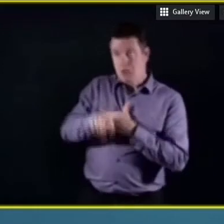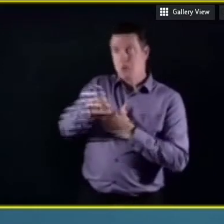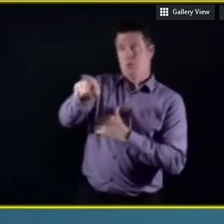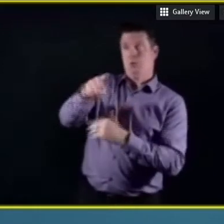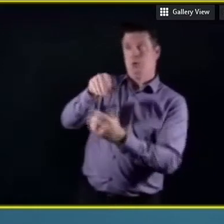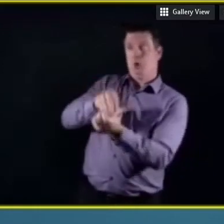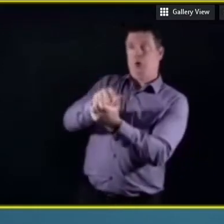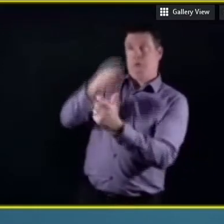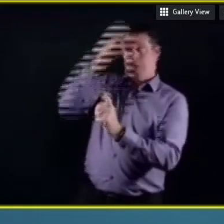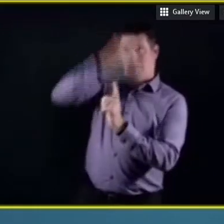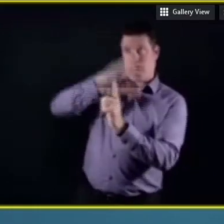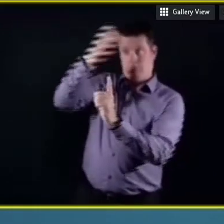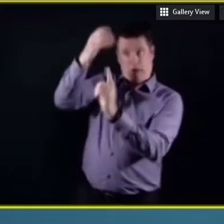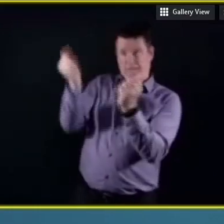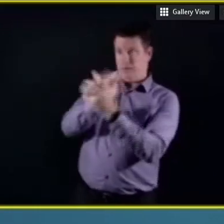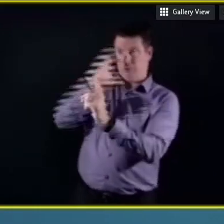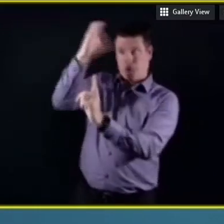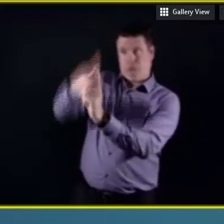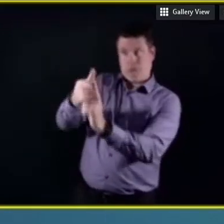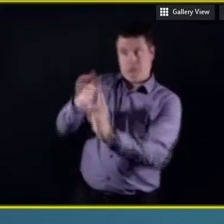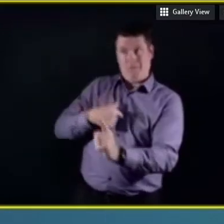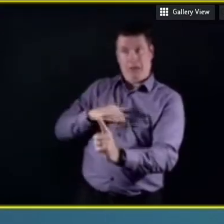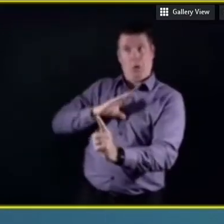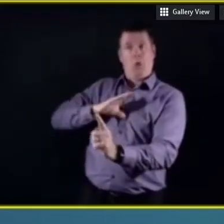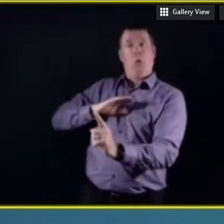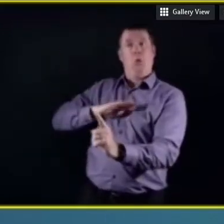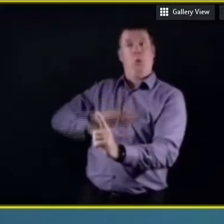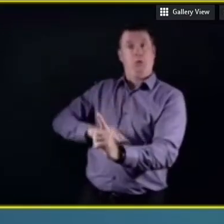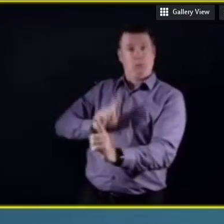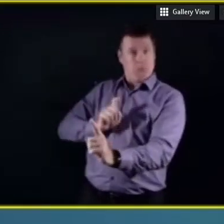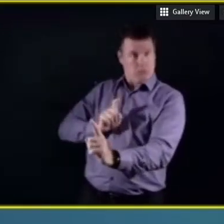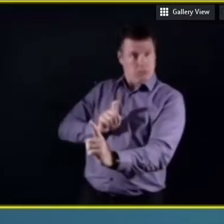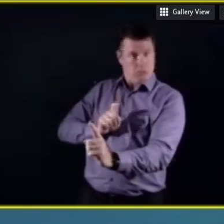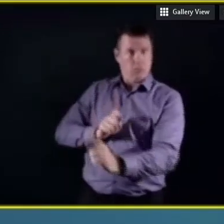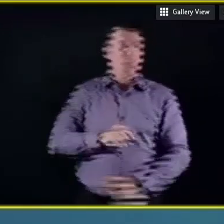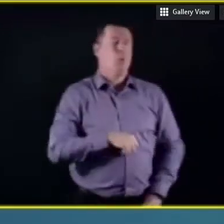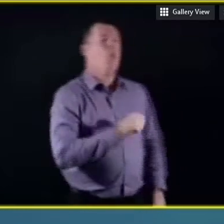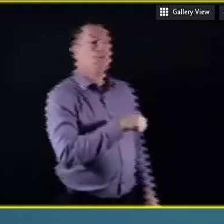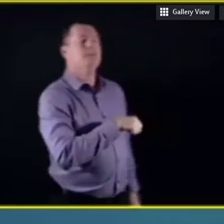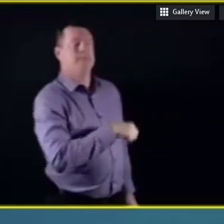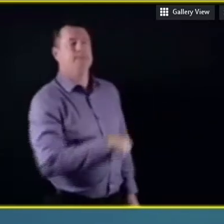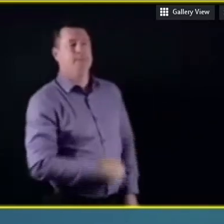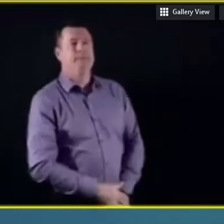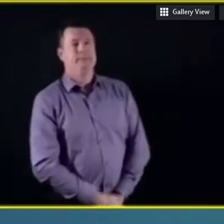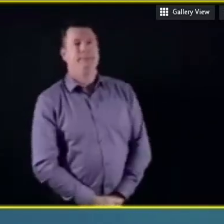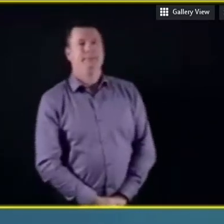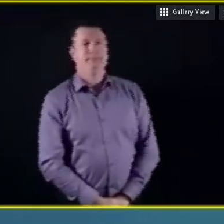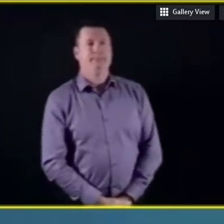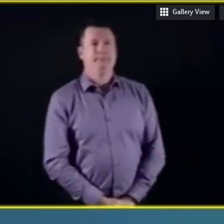And how far are patients coming to this clinic? As our network stretches across upstate New York.